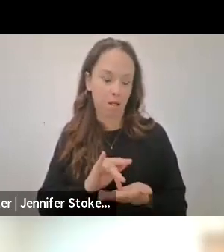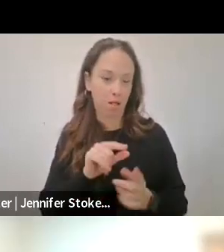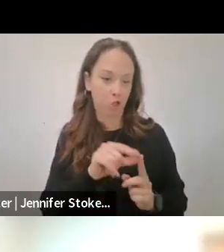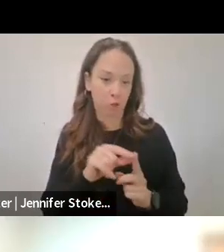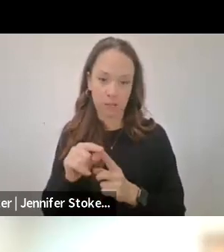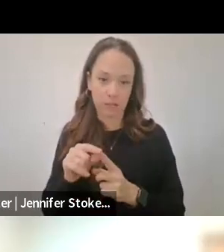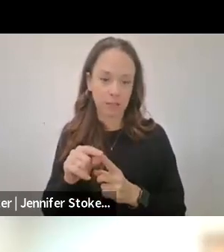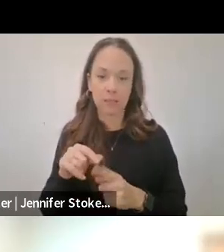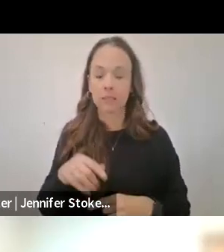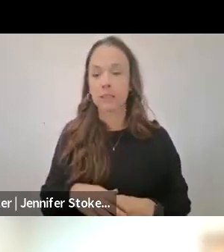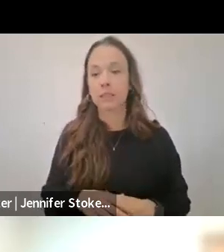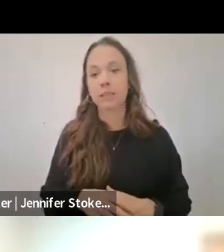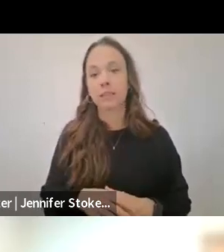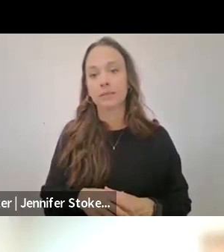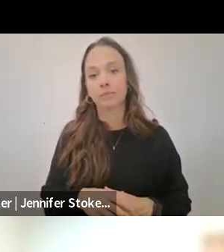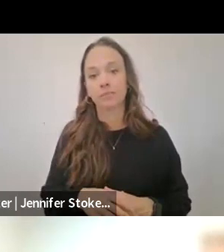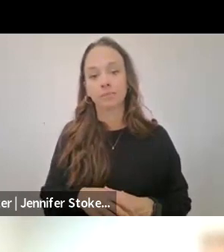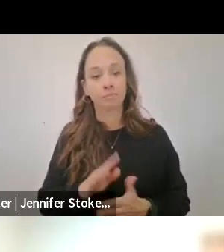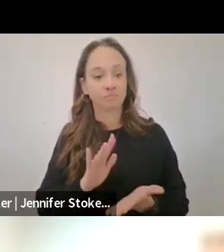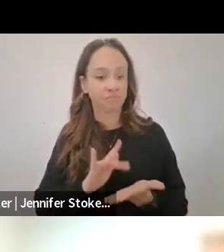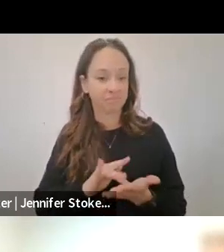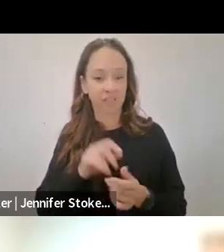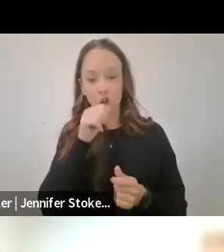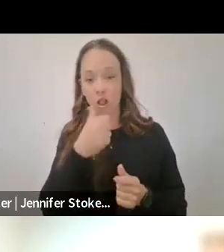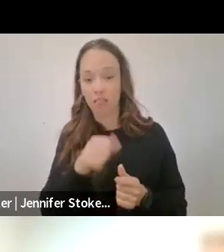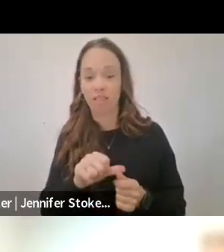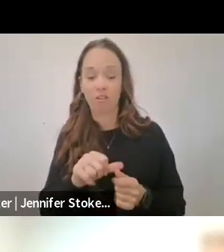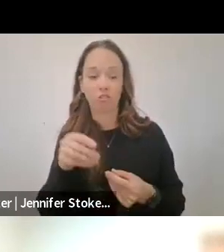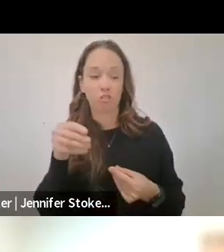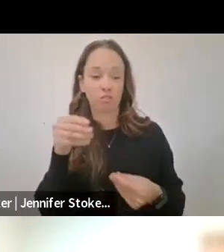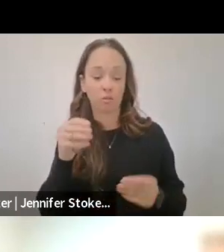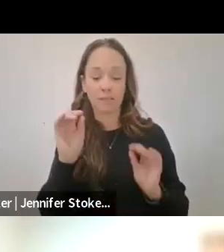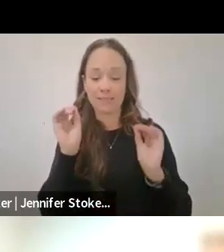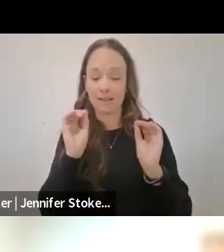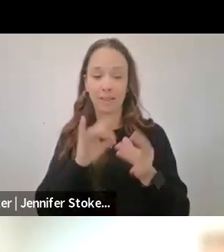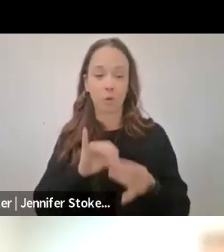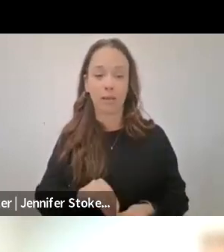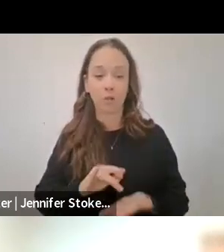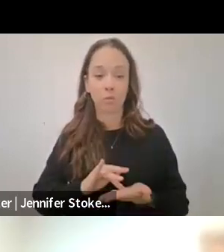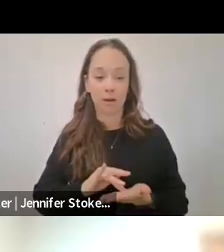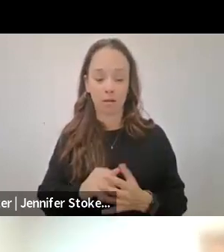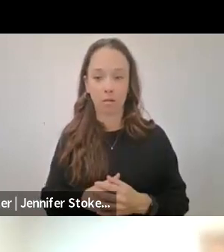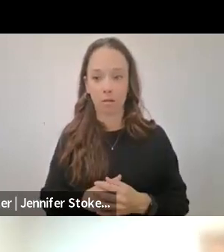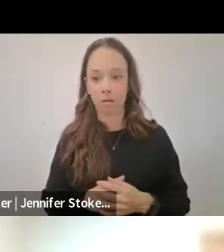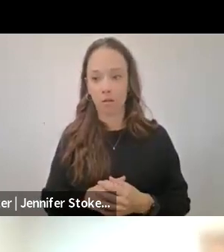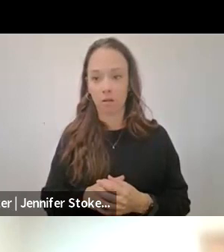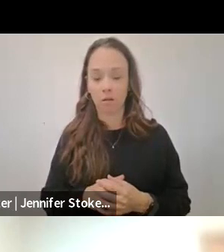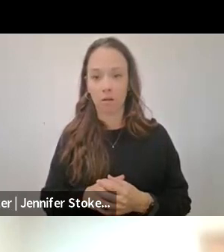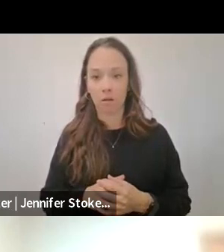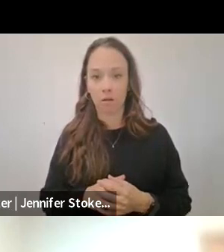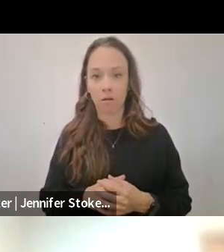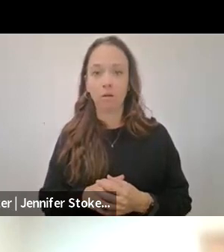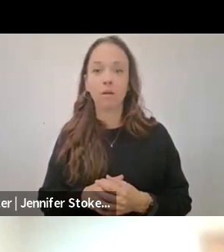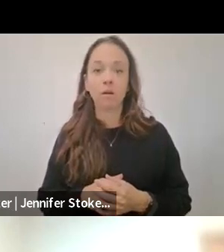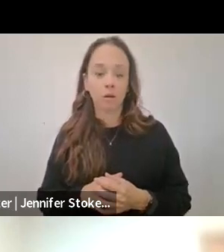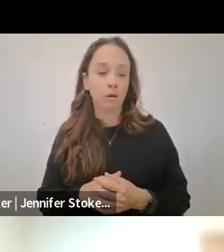terminology, medical letters or anything related to medical stuff. And I was able to include it in